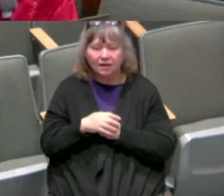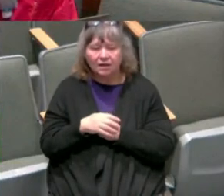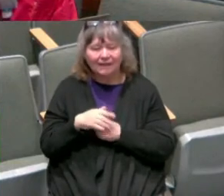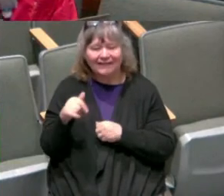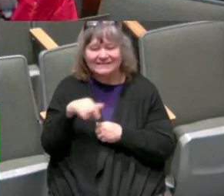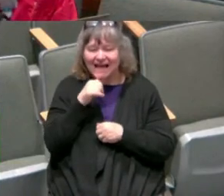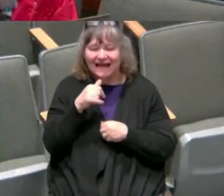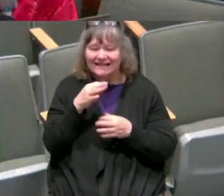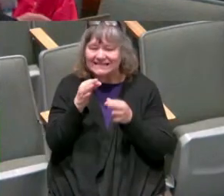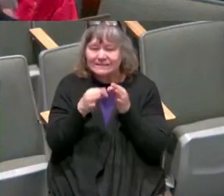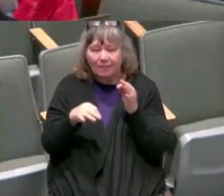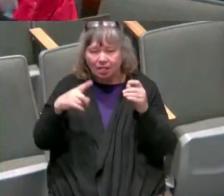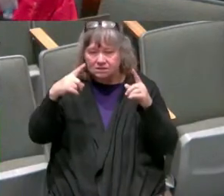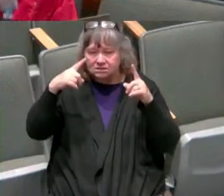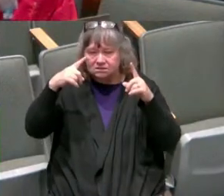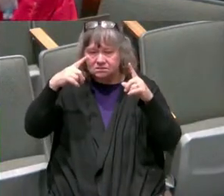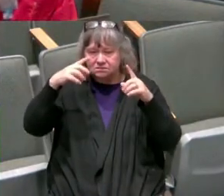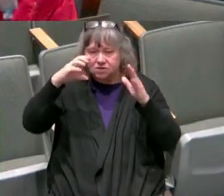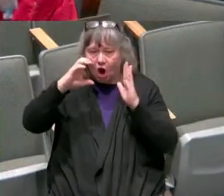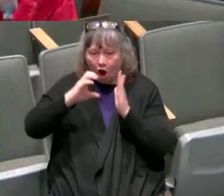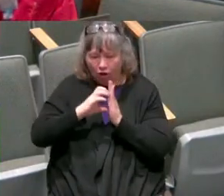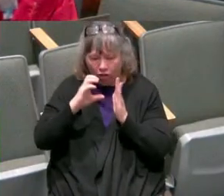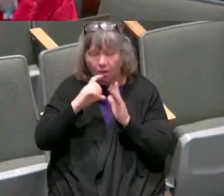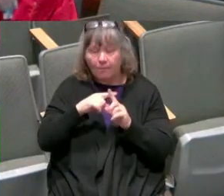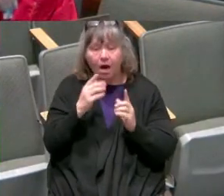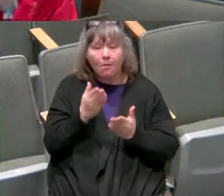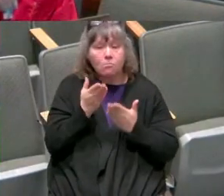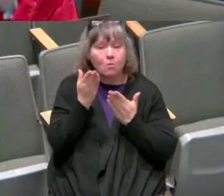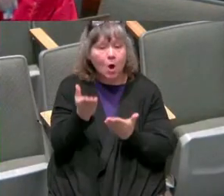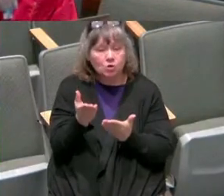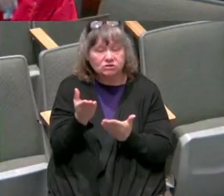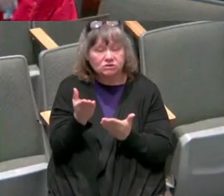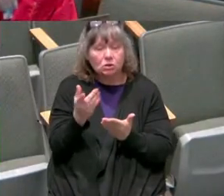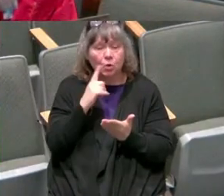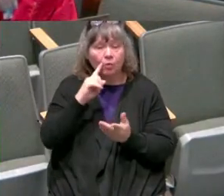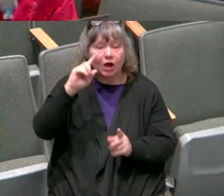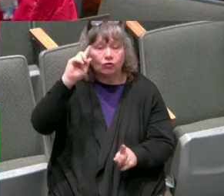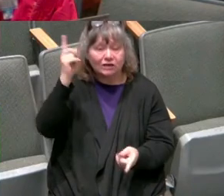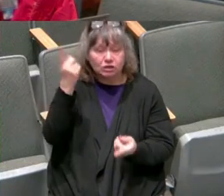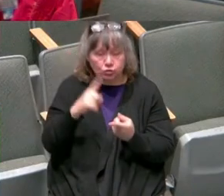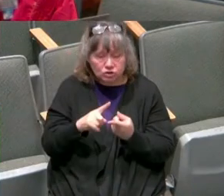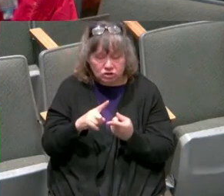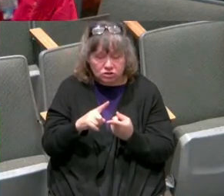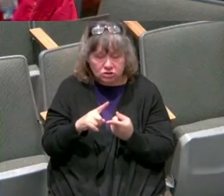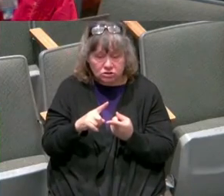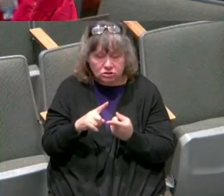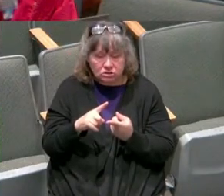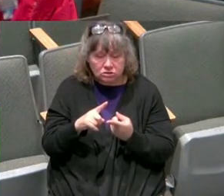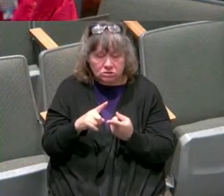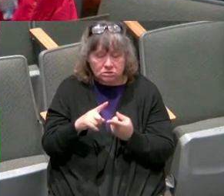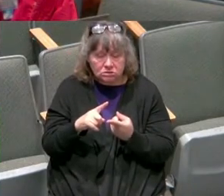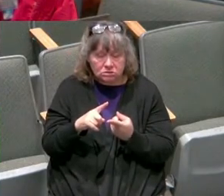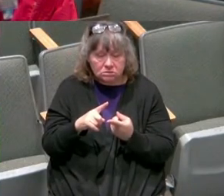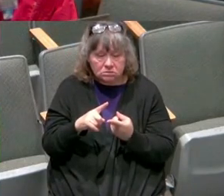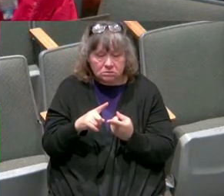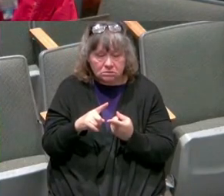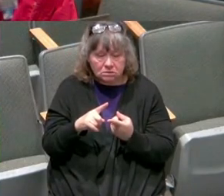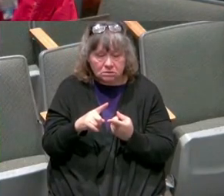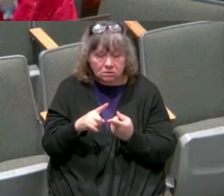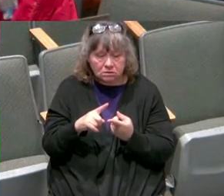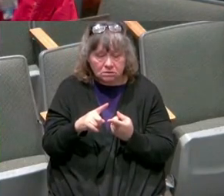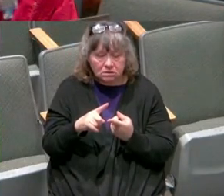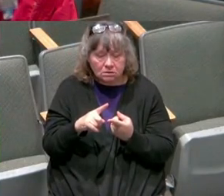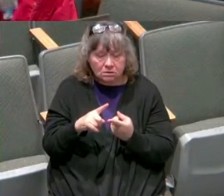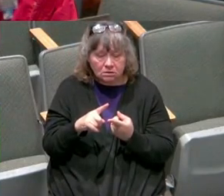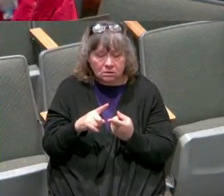not the simplest of articles but the proposed article will reduce the threshold for which development developments will be required